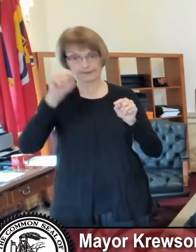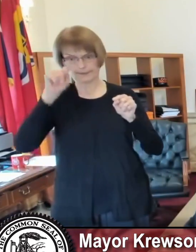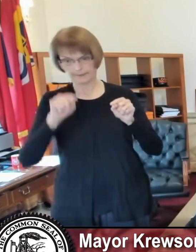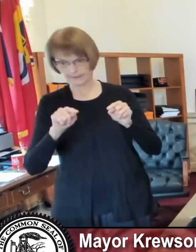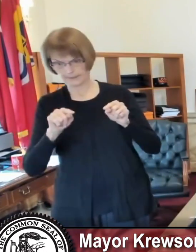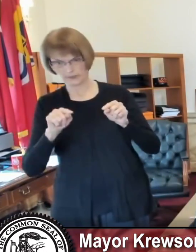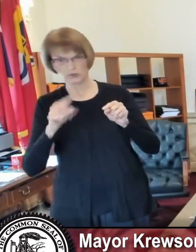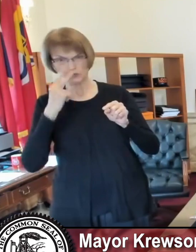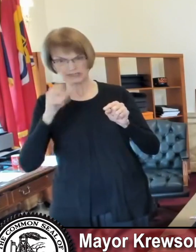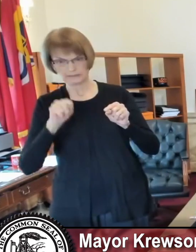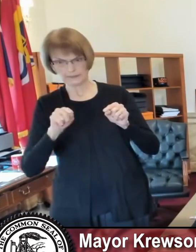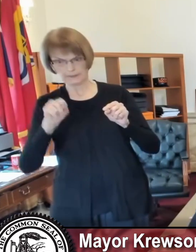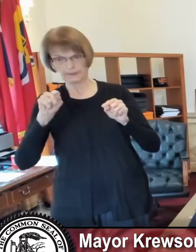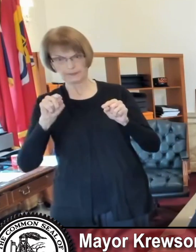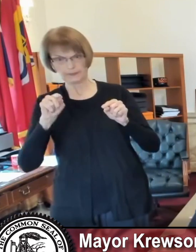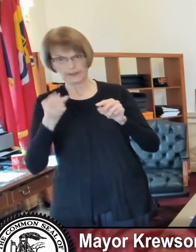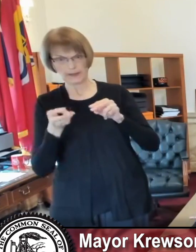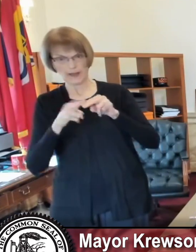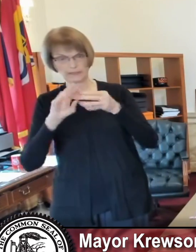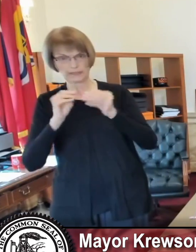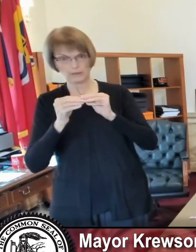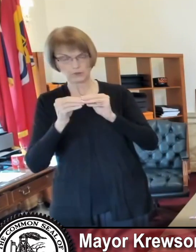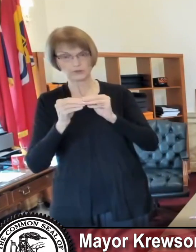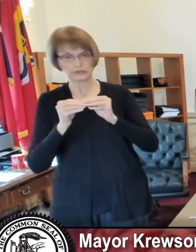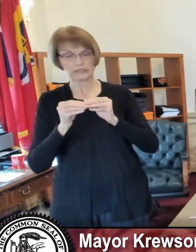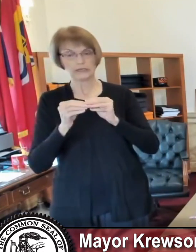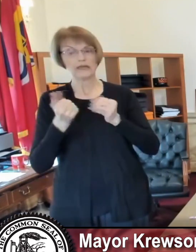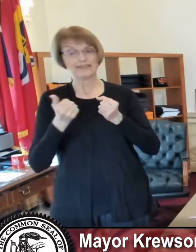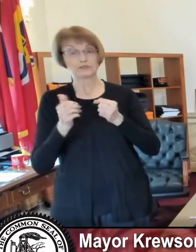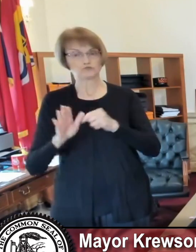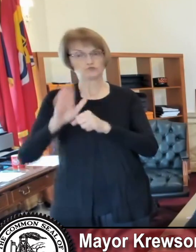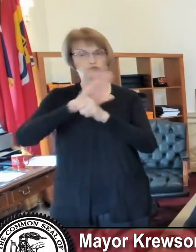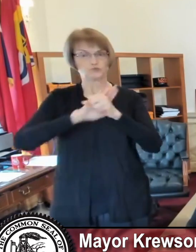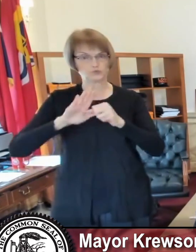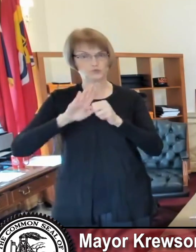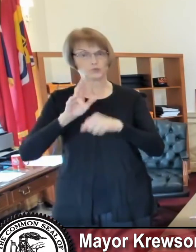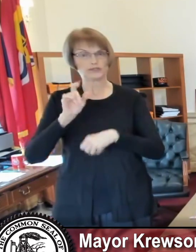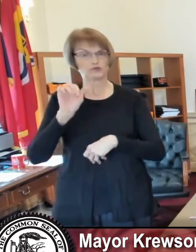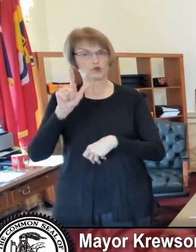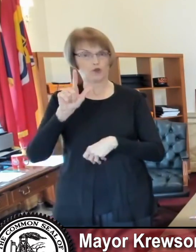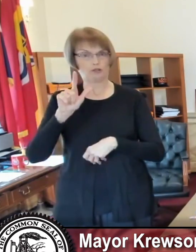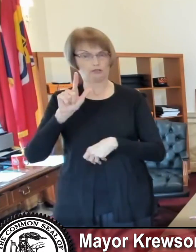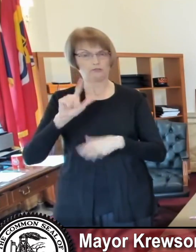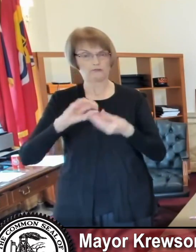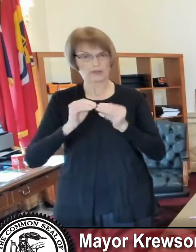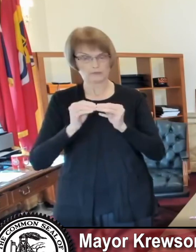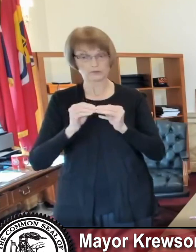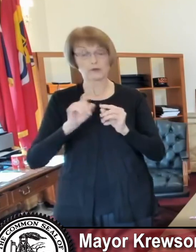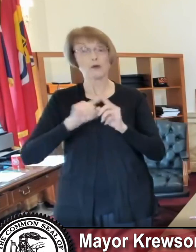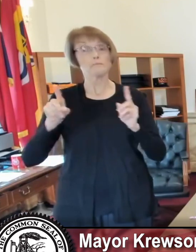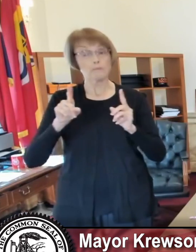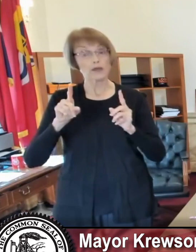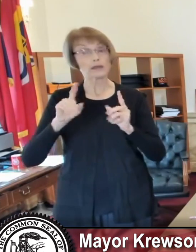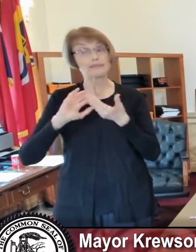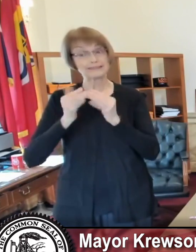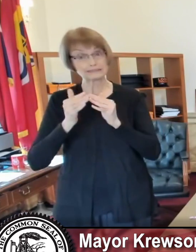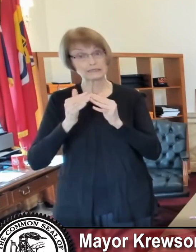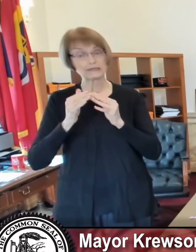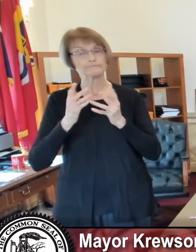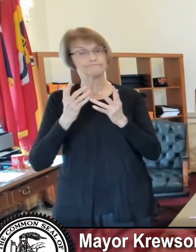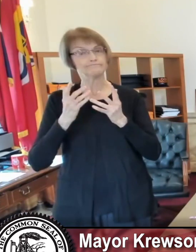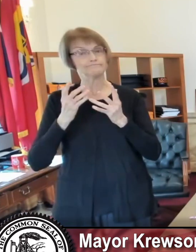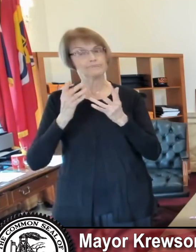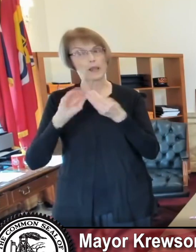numbers. And these are regional numbers on the graph, but our own city numbers reflect a similar